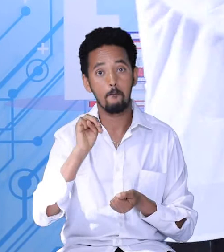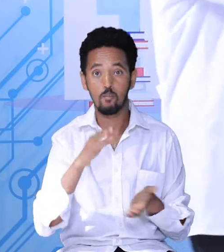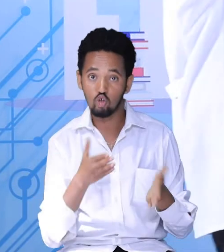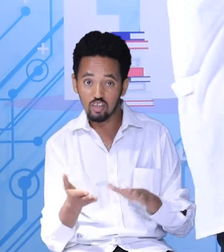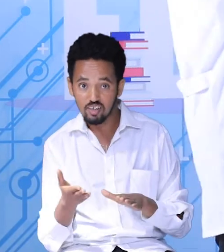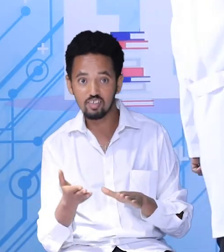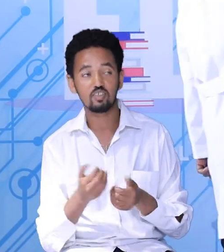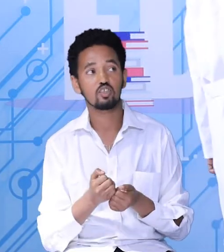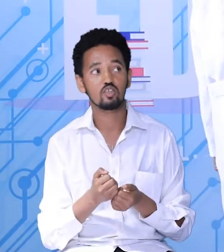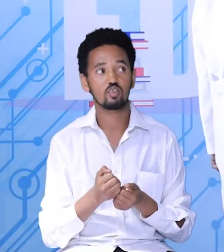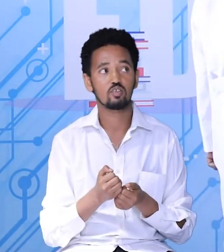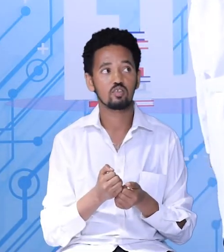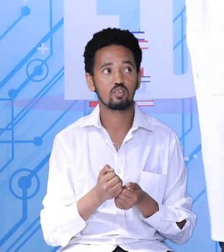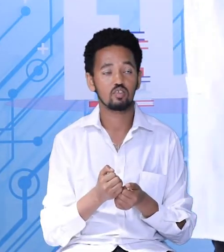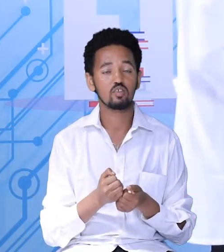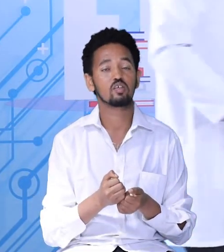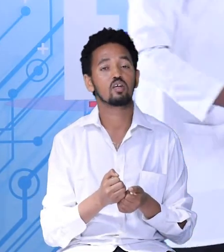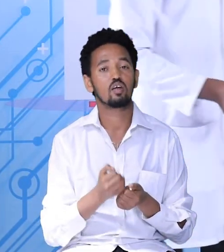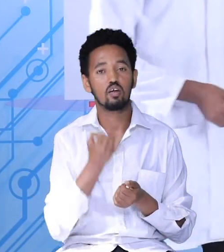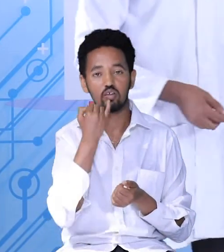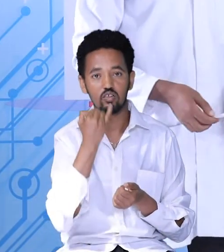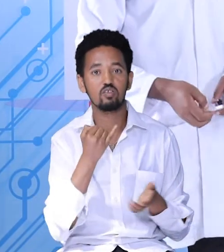Mortality is the occurrence of death.